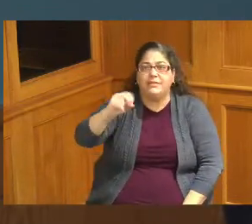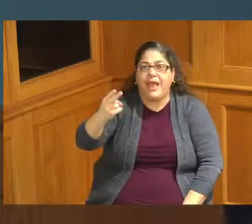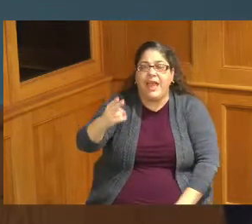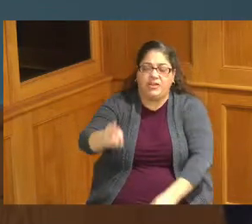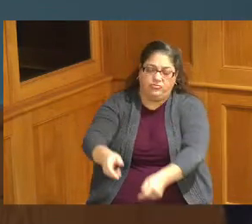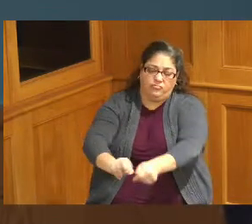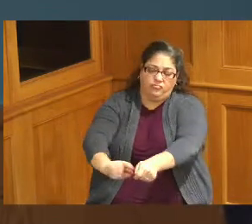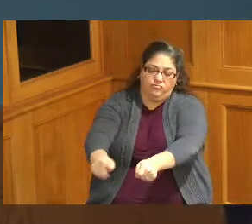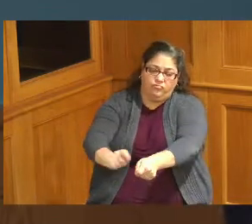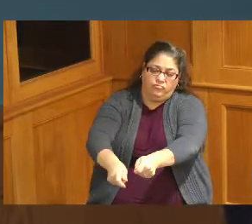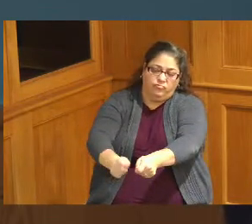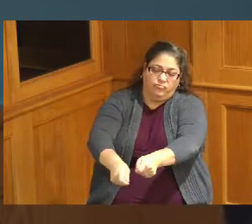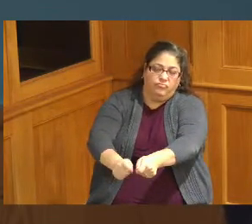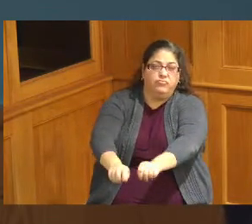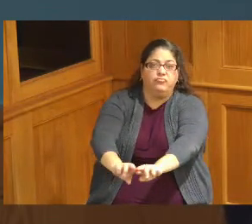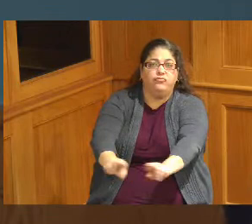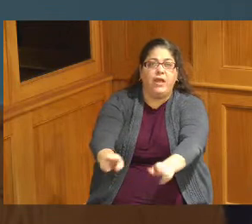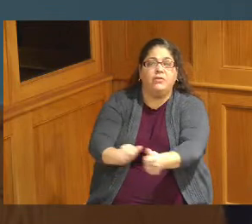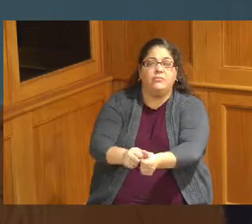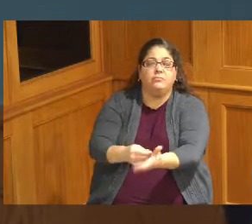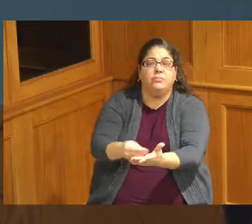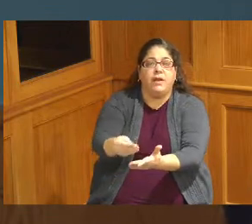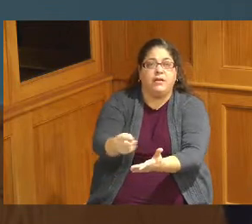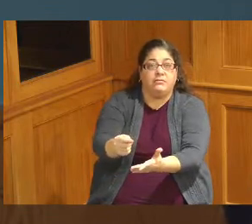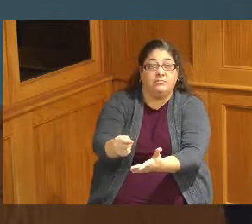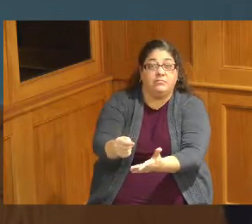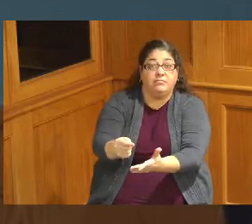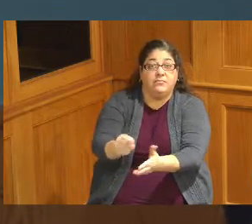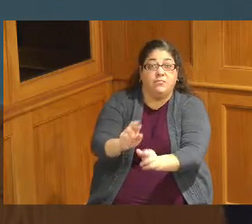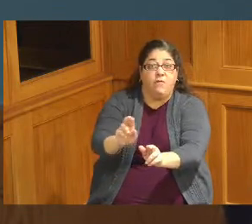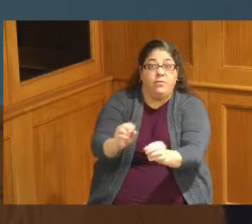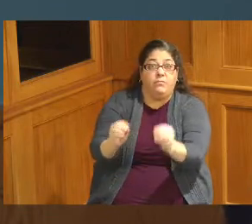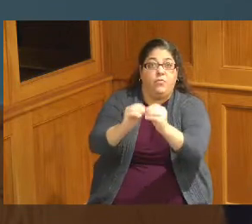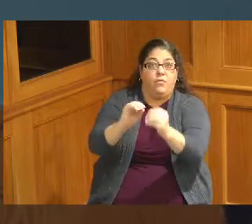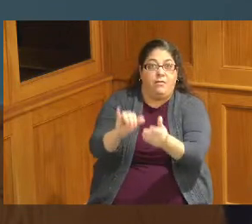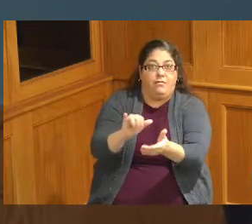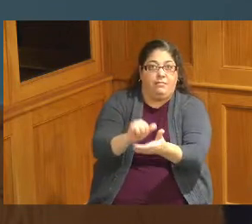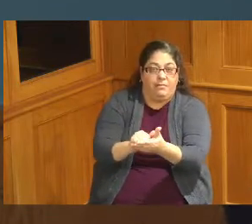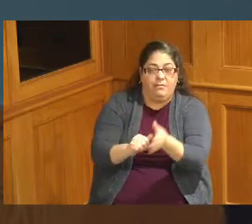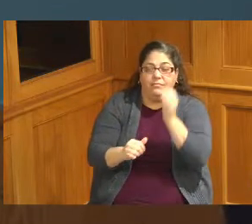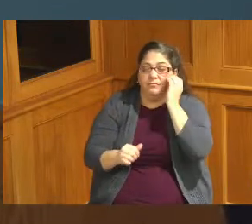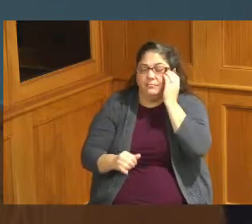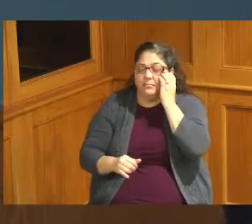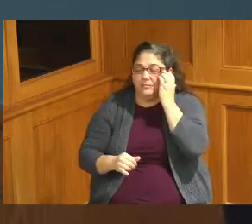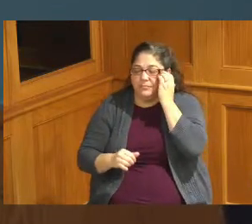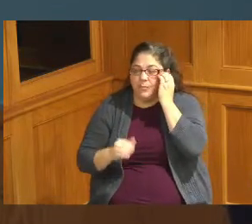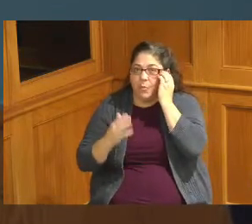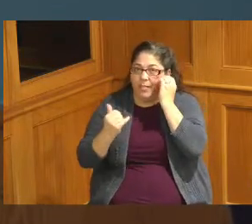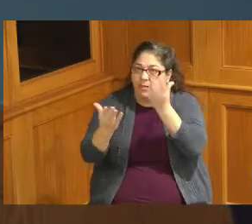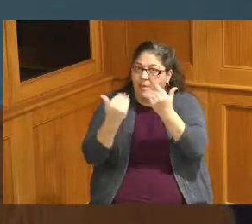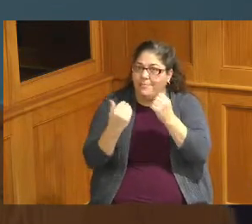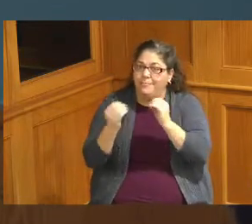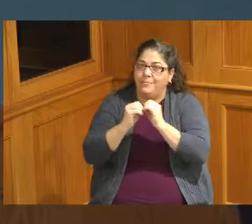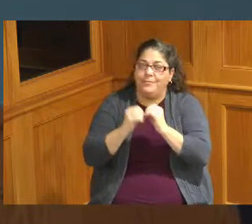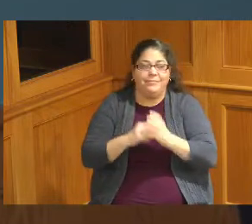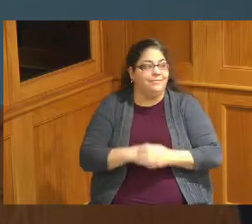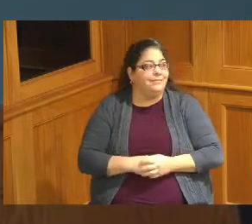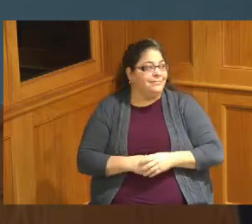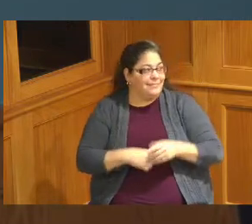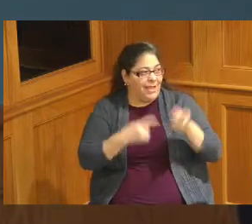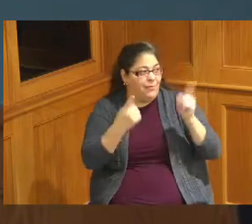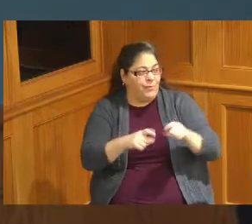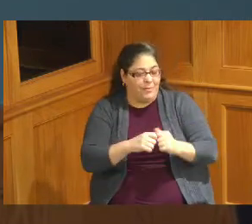So anyway, hopefully we can have more things like Cynthia Booth's project, which would be absolutely right about